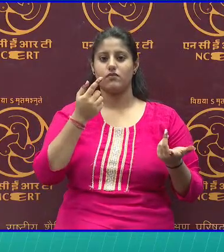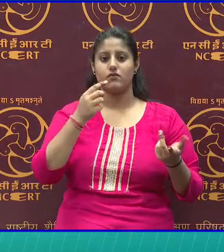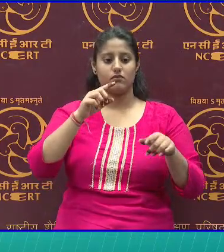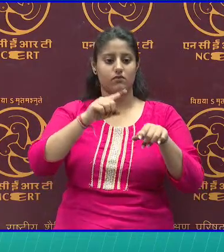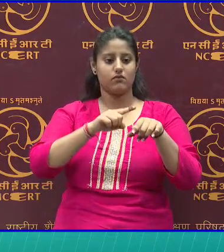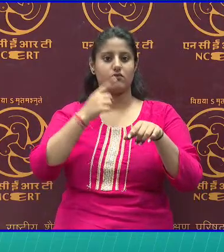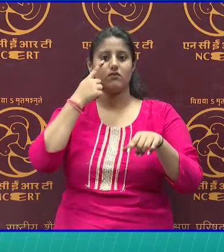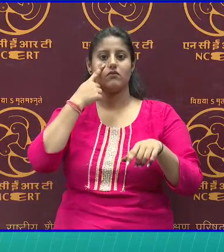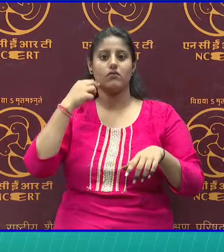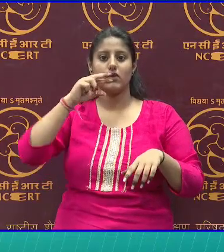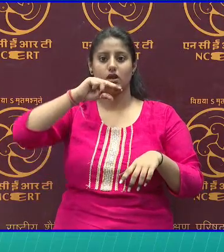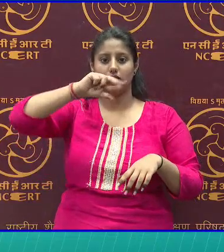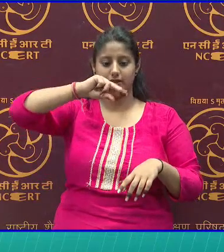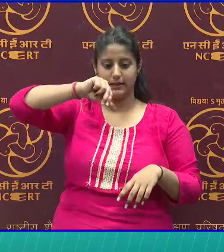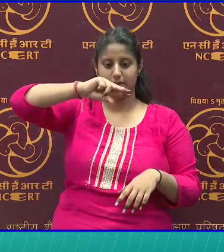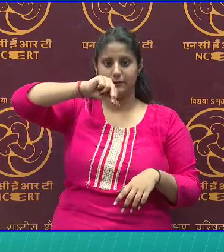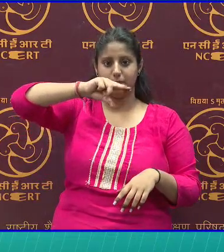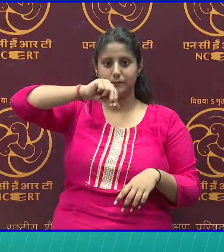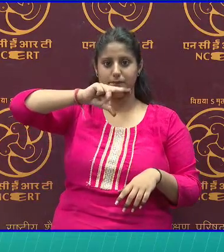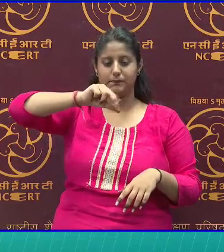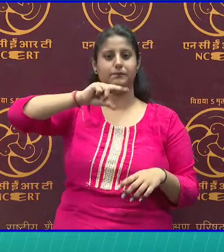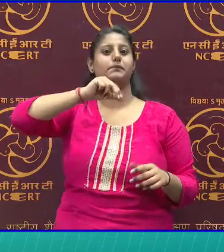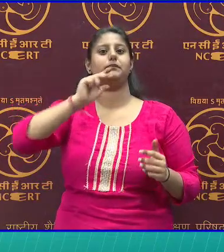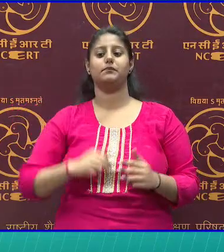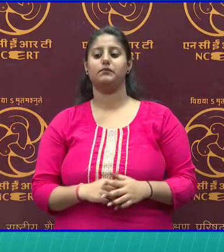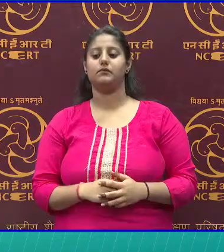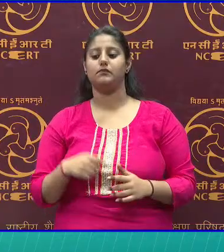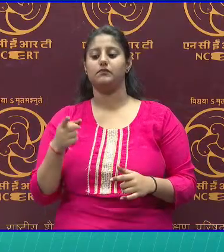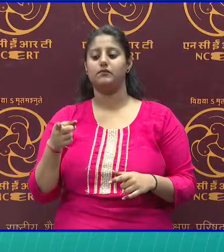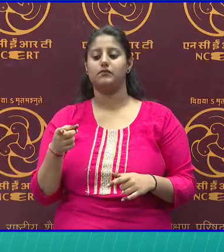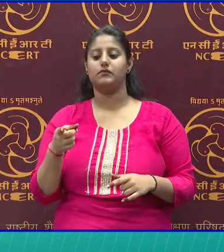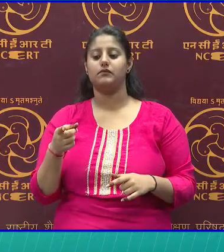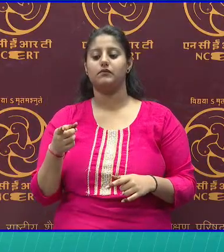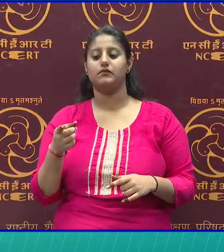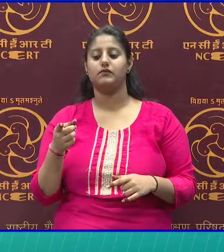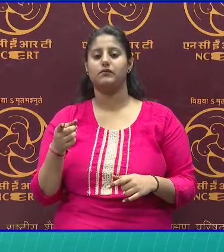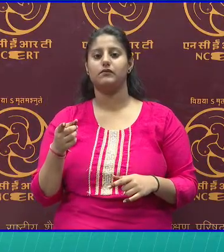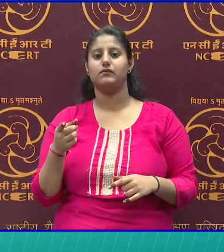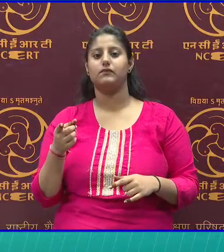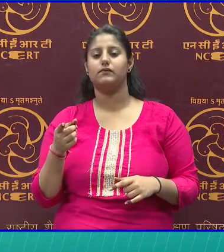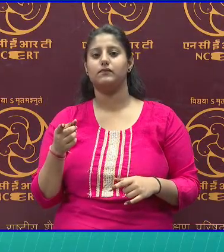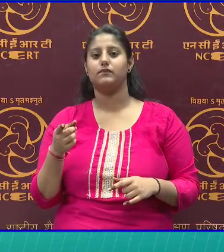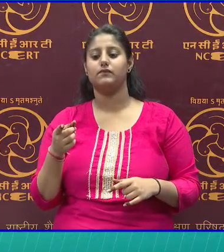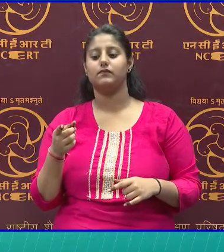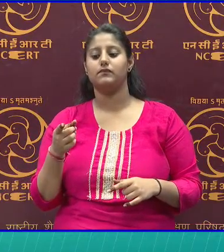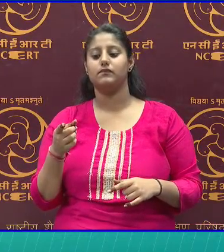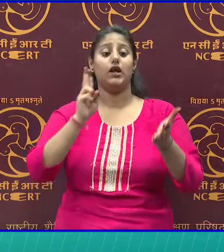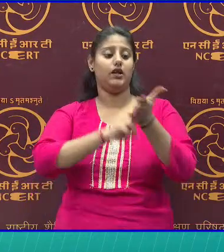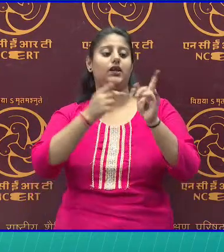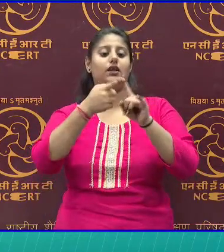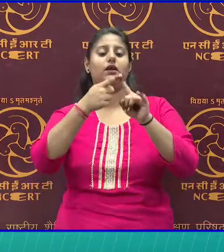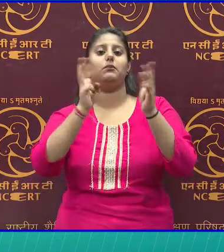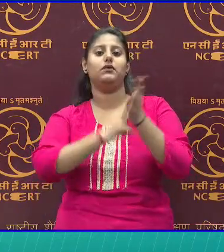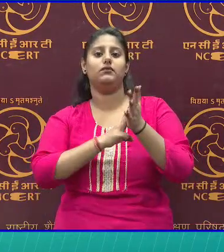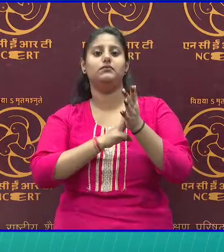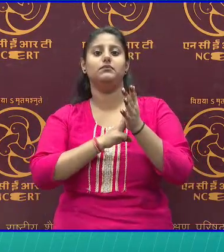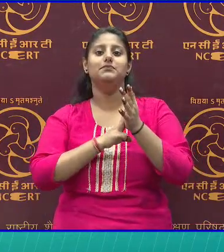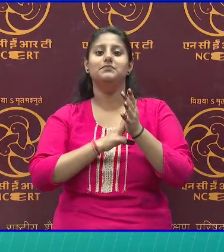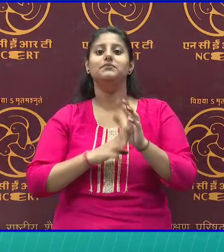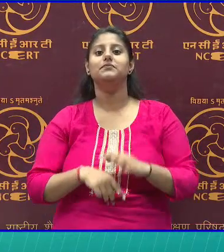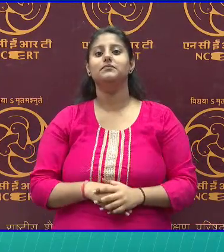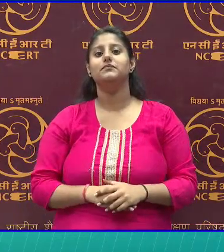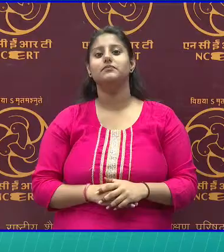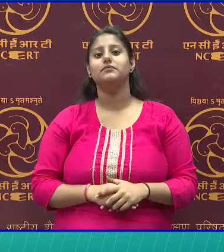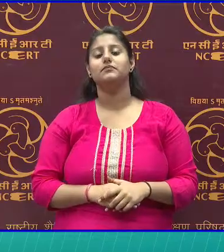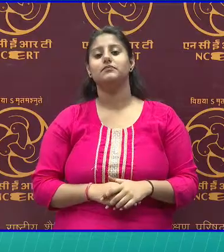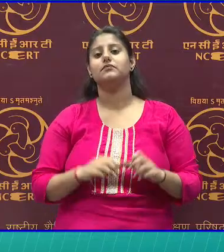Okay. And this again. This is obvious from the shape. It's, we talk about the indigenous things